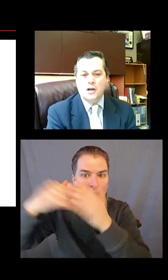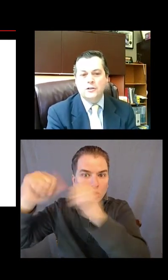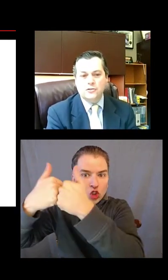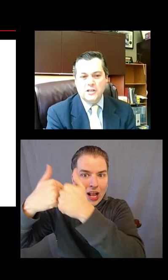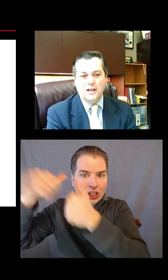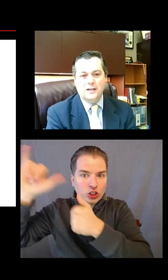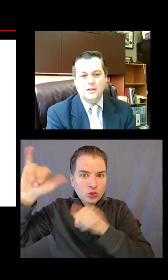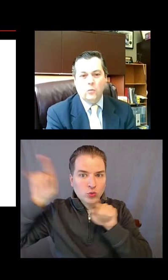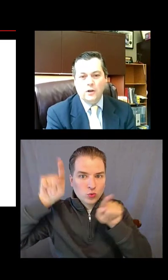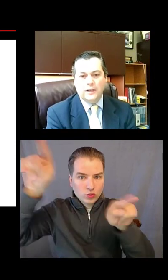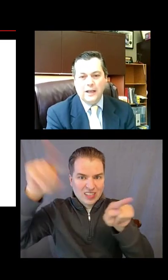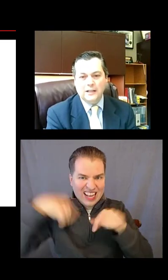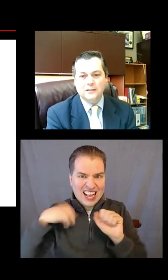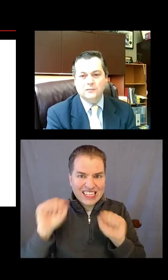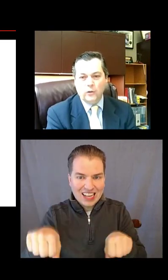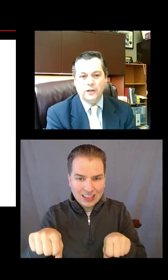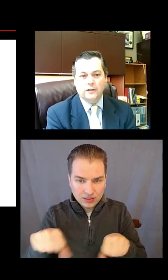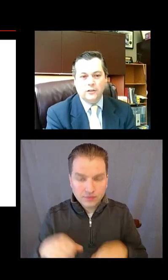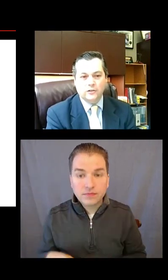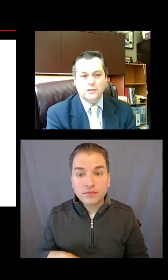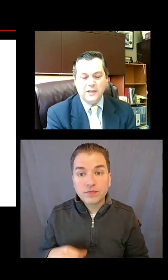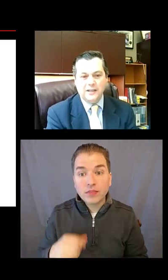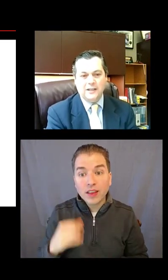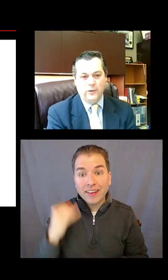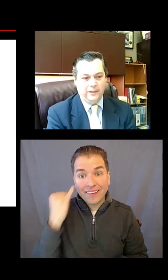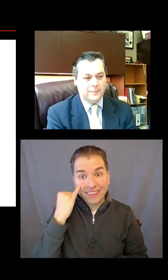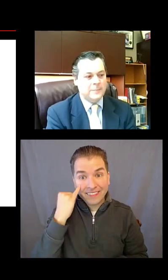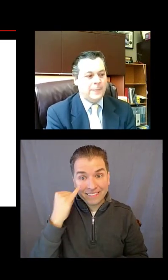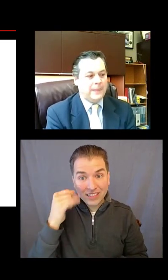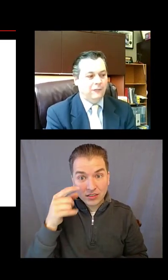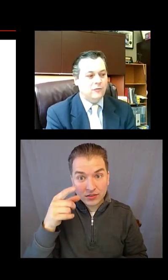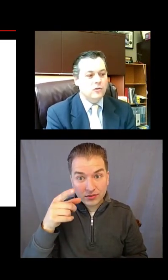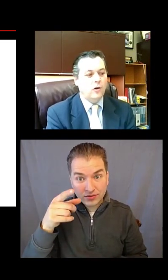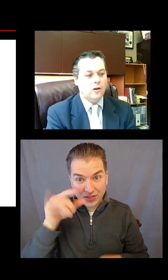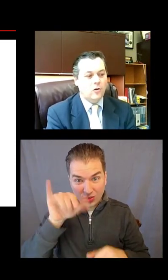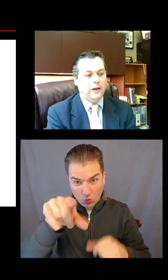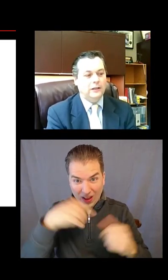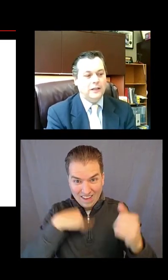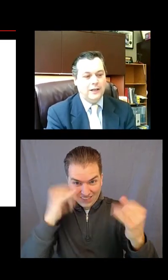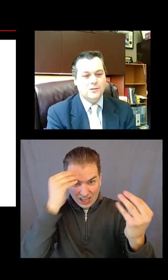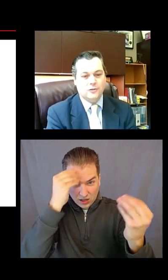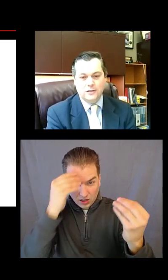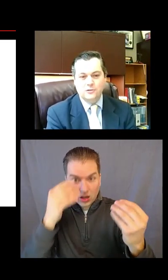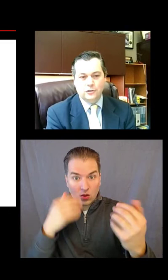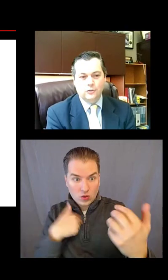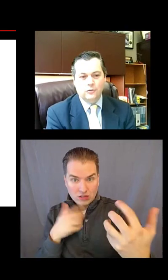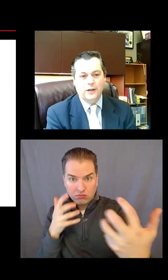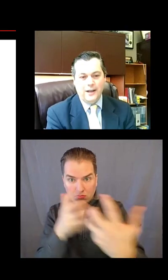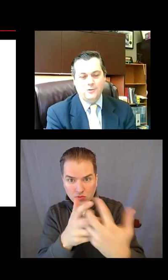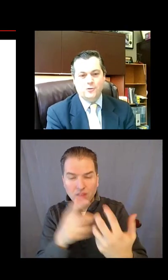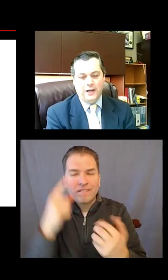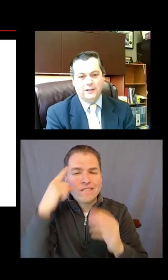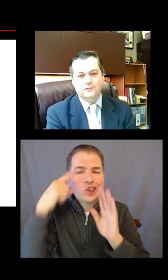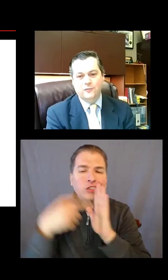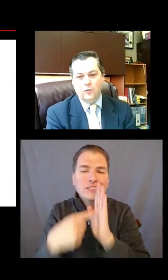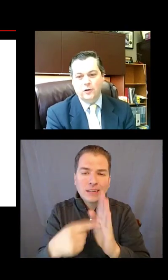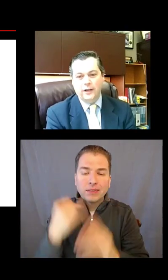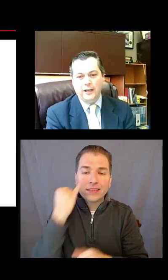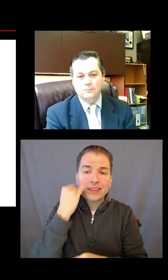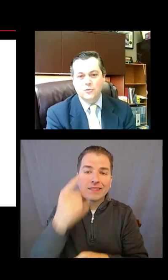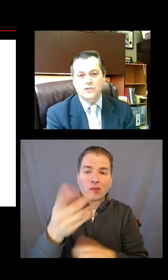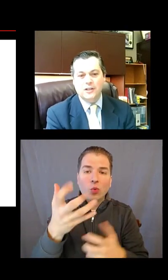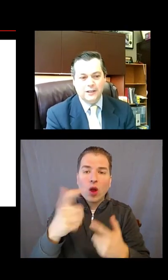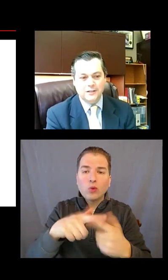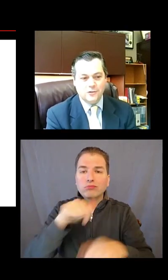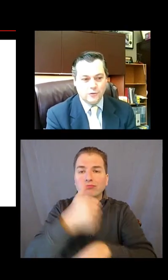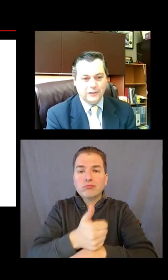2, understanding what kind of lawyer you're speaking with. If you are going to enter into a contract for